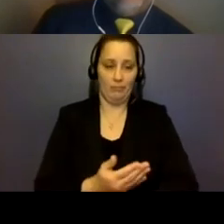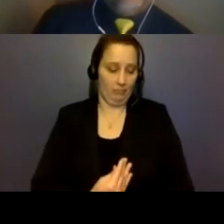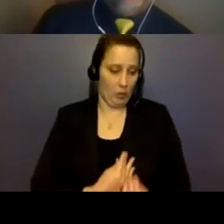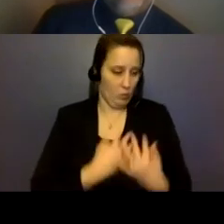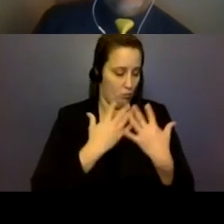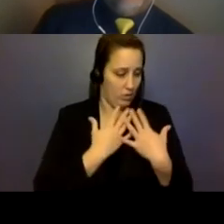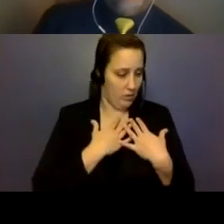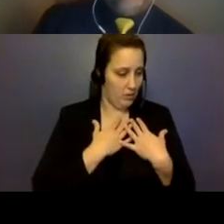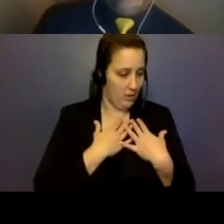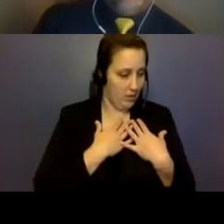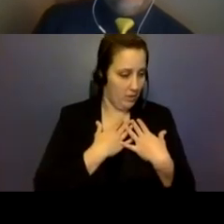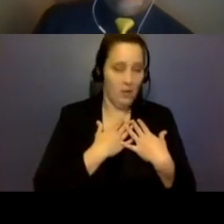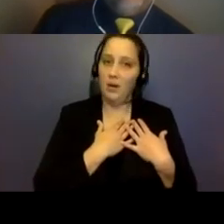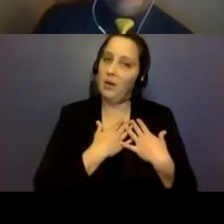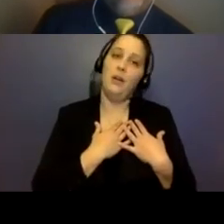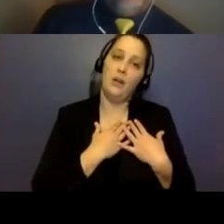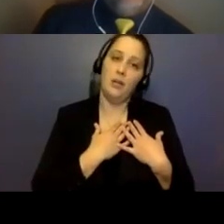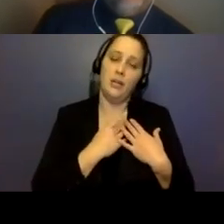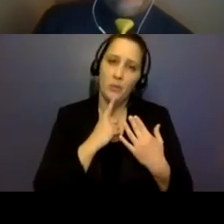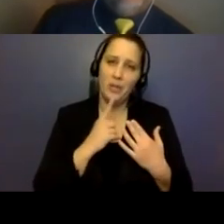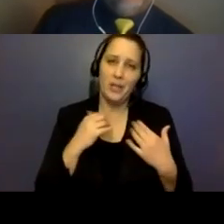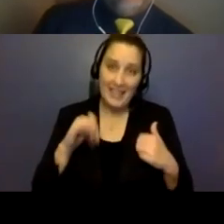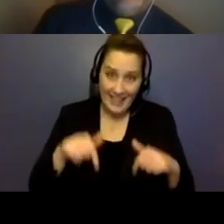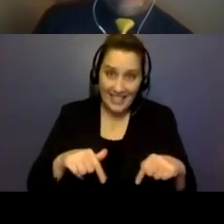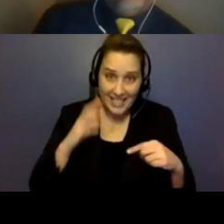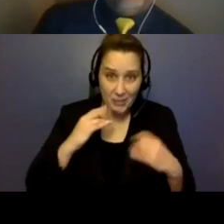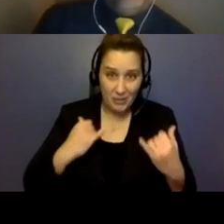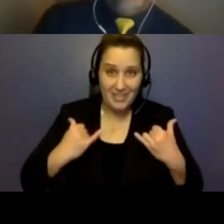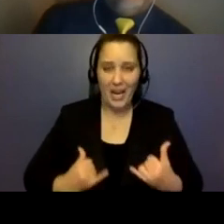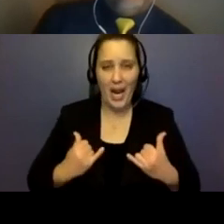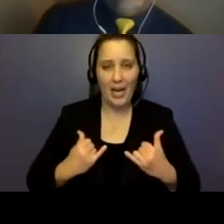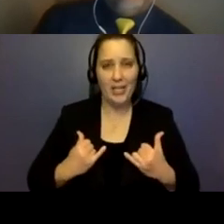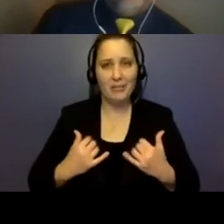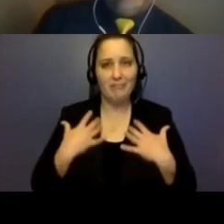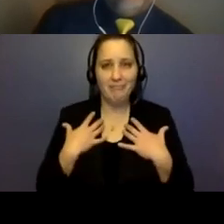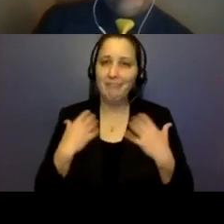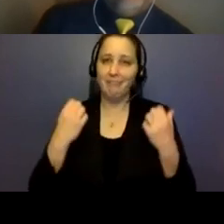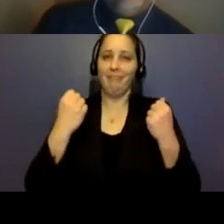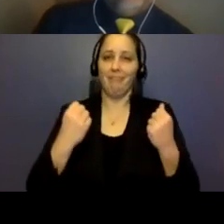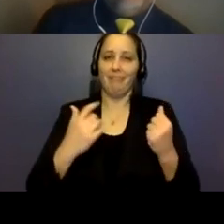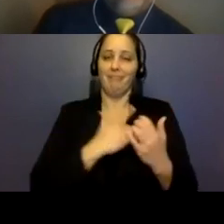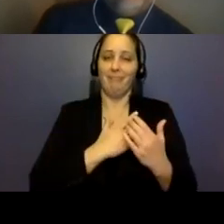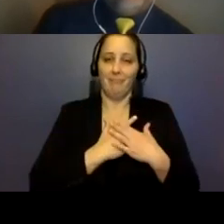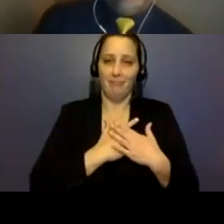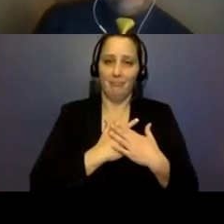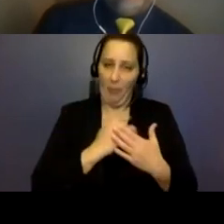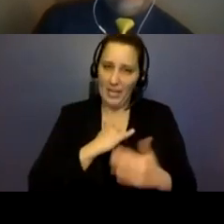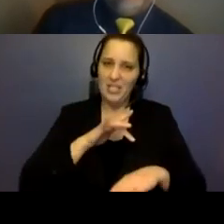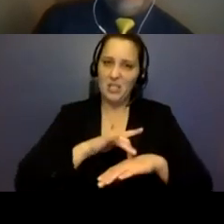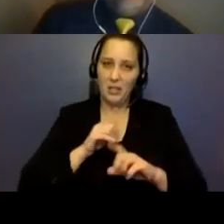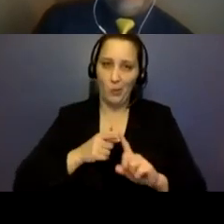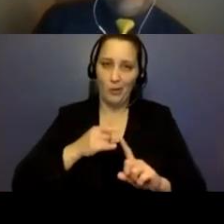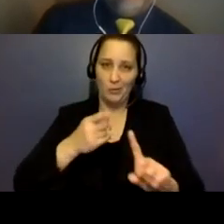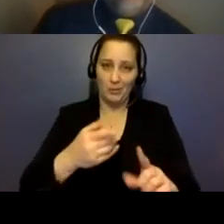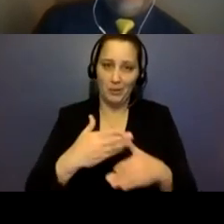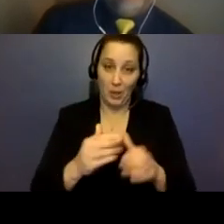at all kind of levels. It in itself has been healing. And I think that's probably the touch point that I would share, Fred, with